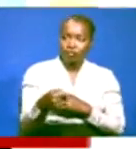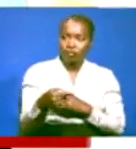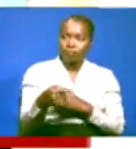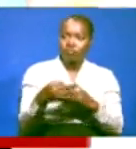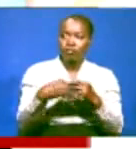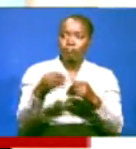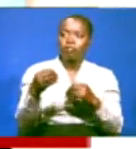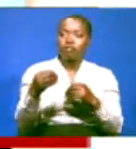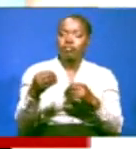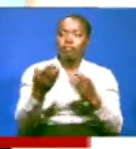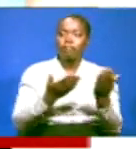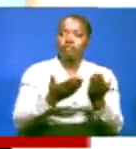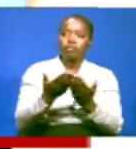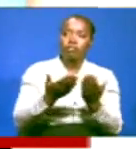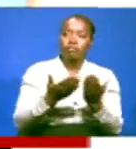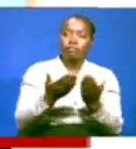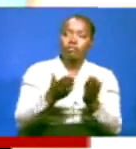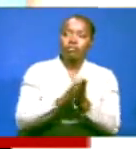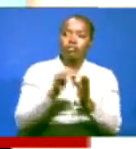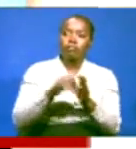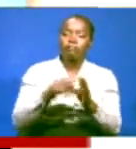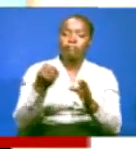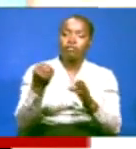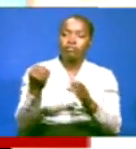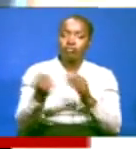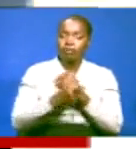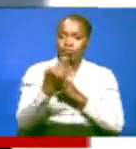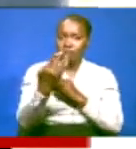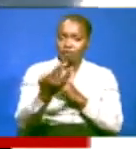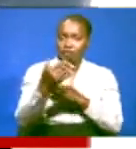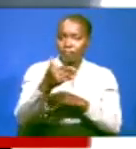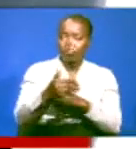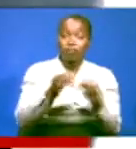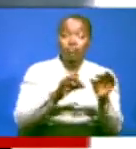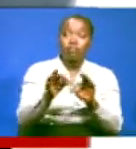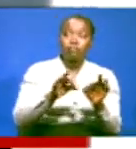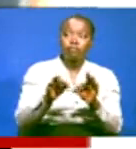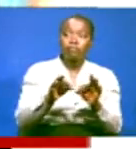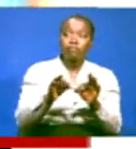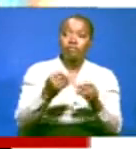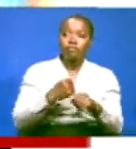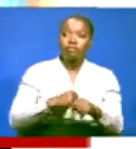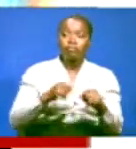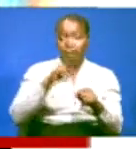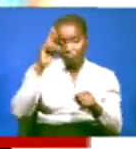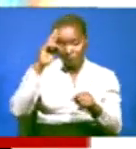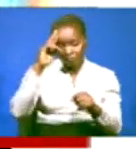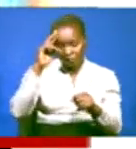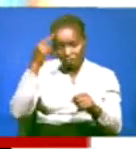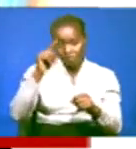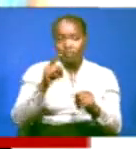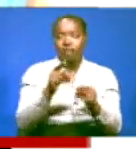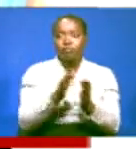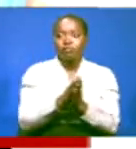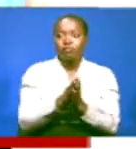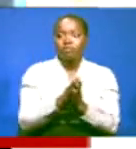4,800 services within the next 4 months. So I'm explaining this, Mr. Chairman, for purposes of comfort,